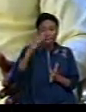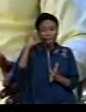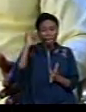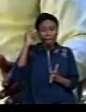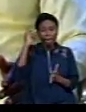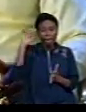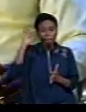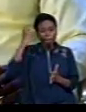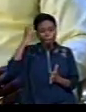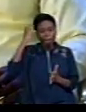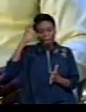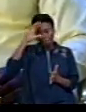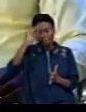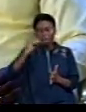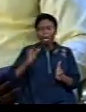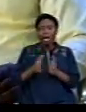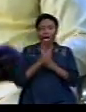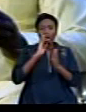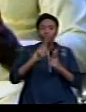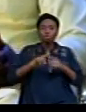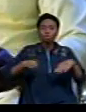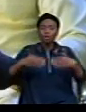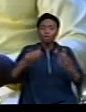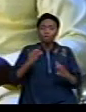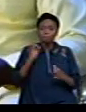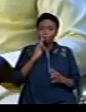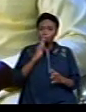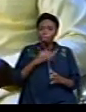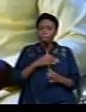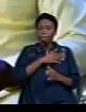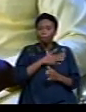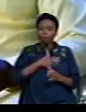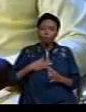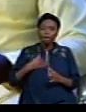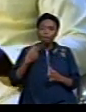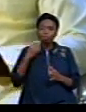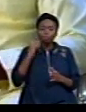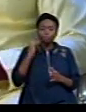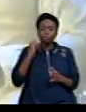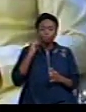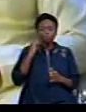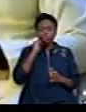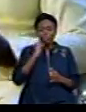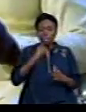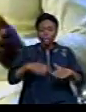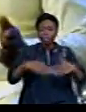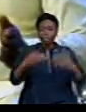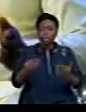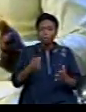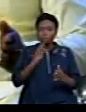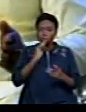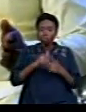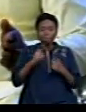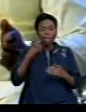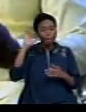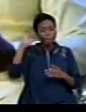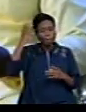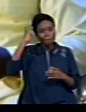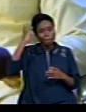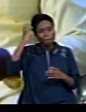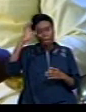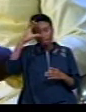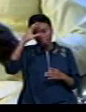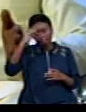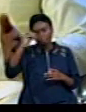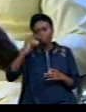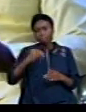him food, and buy food and give to the madman. And she told me, can she go and bring the madman to the crusade? I